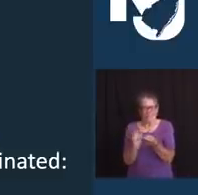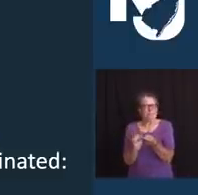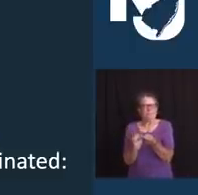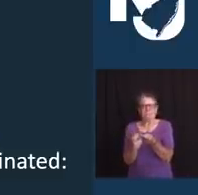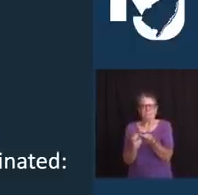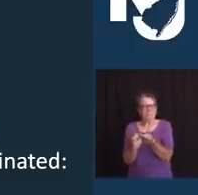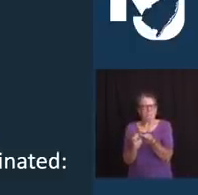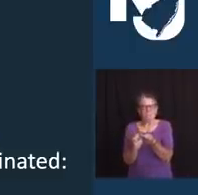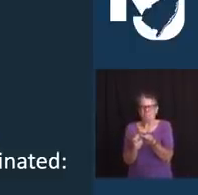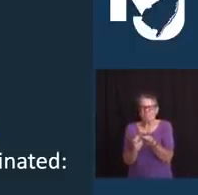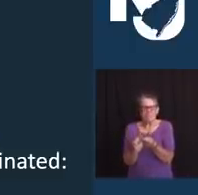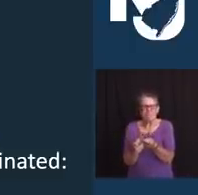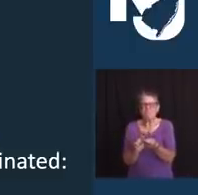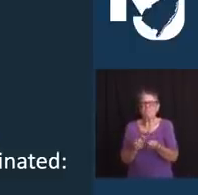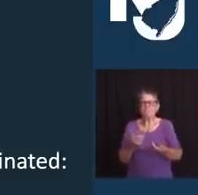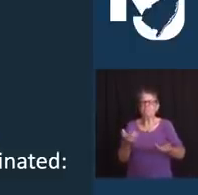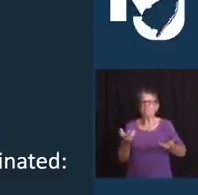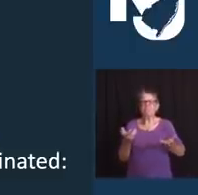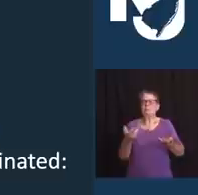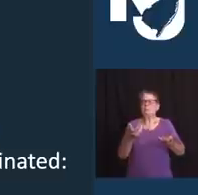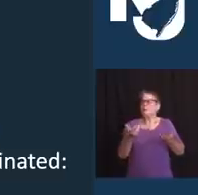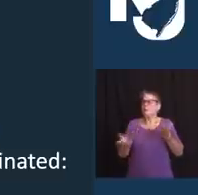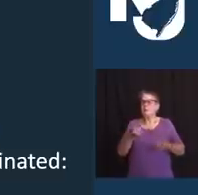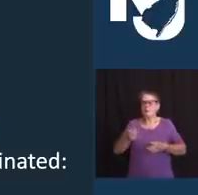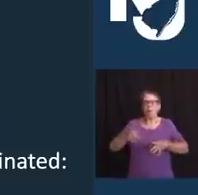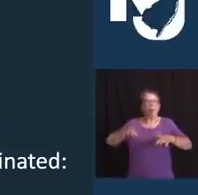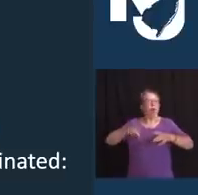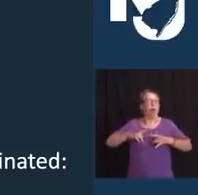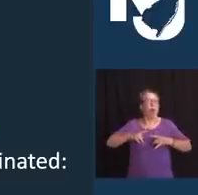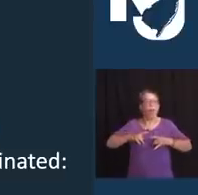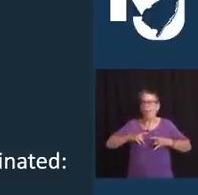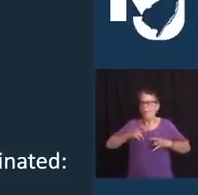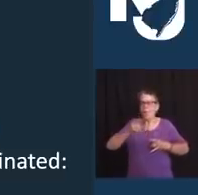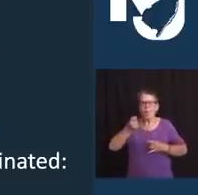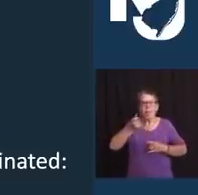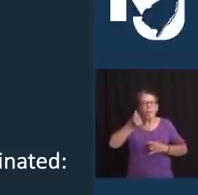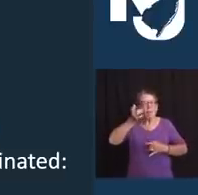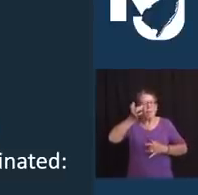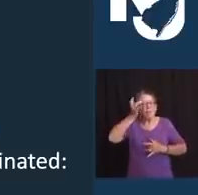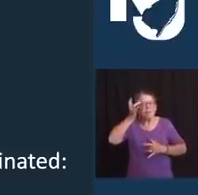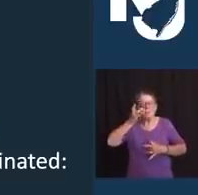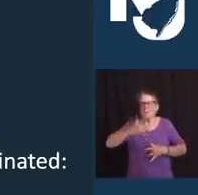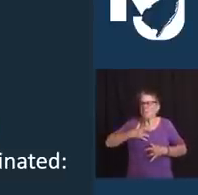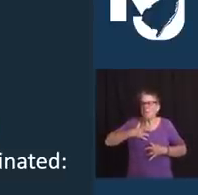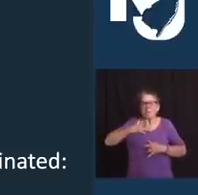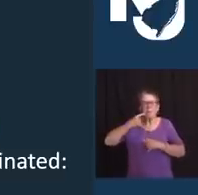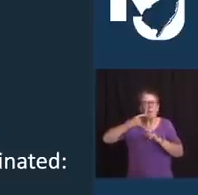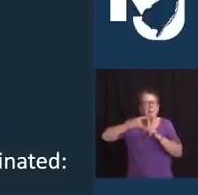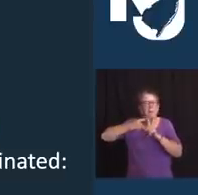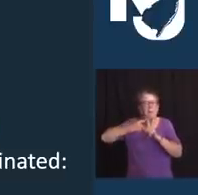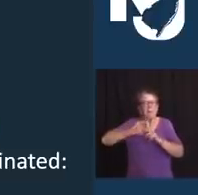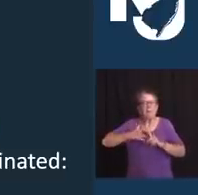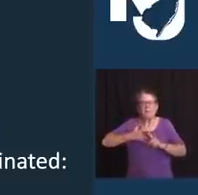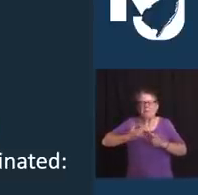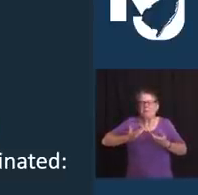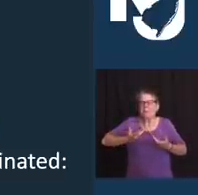symptoms. Moreover, when the entire universe of the fully vaccinated is looked at, only